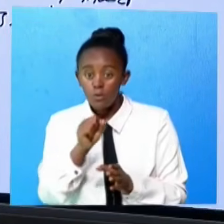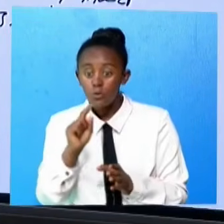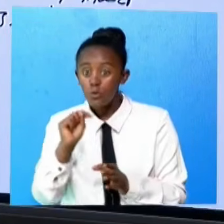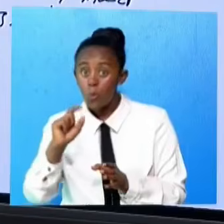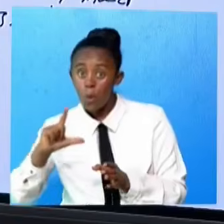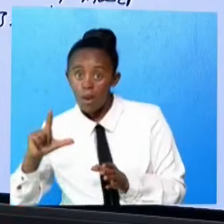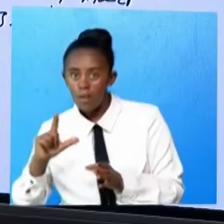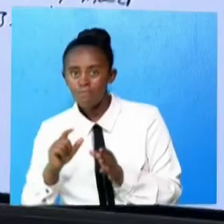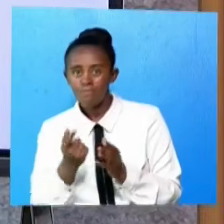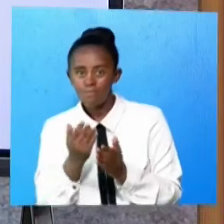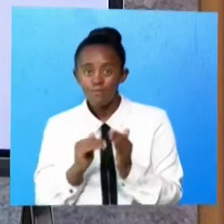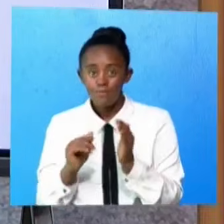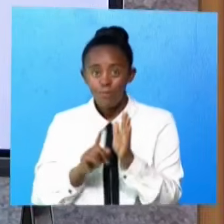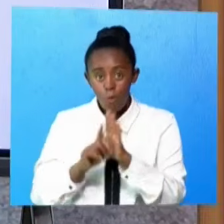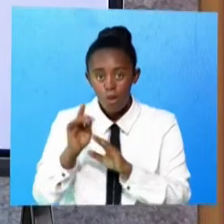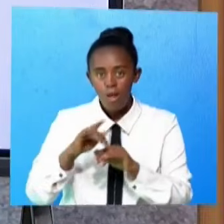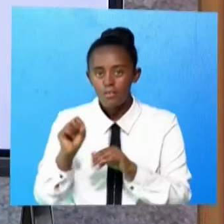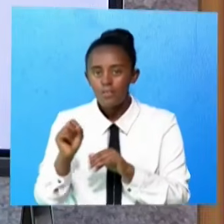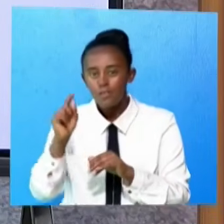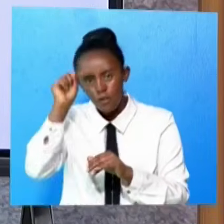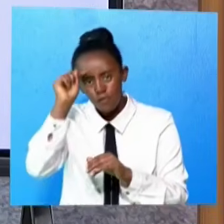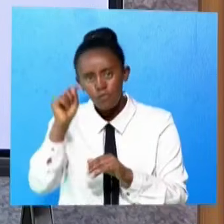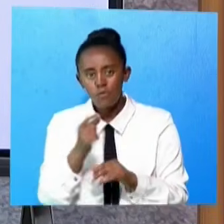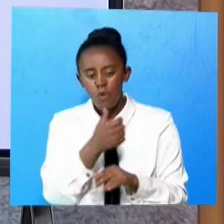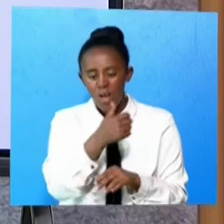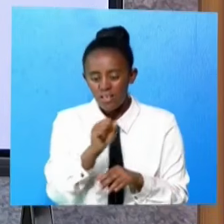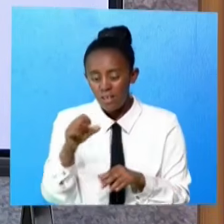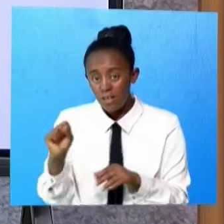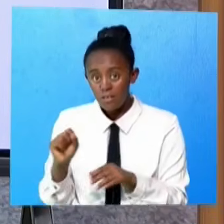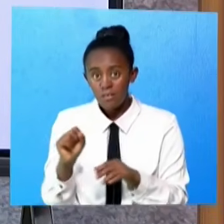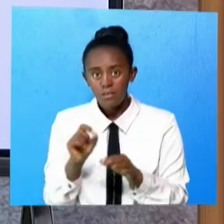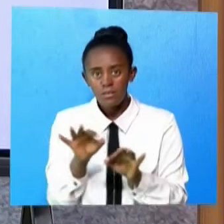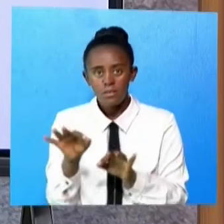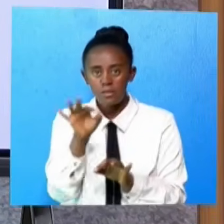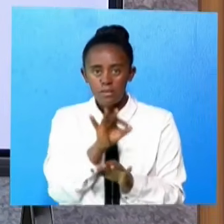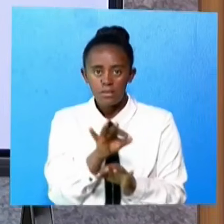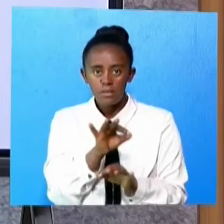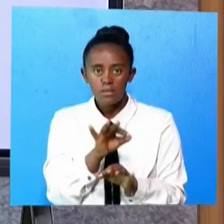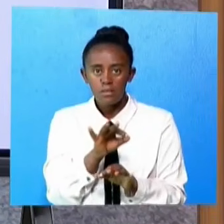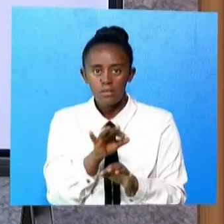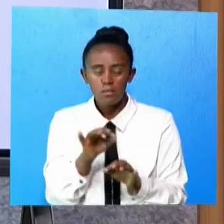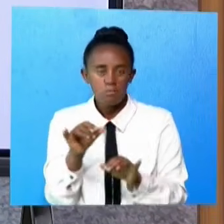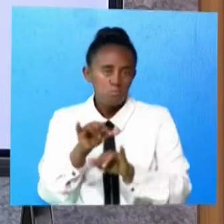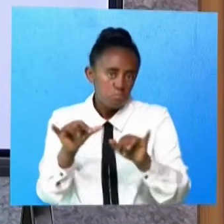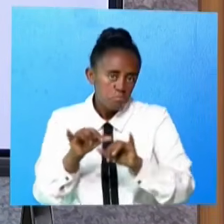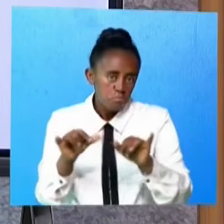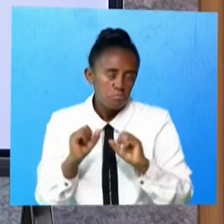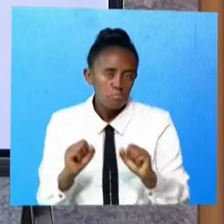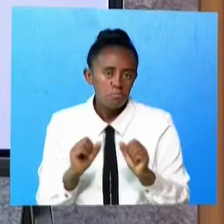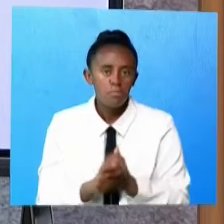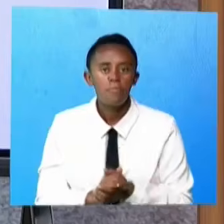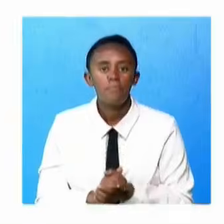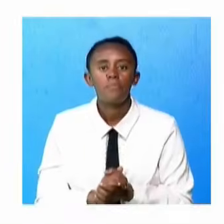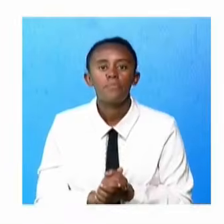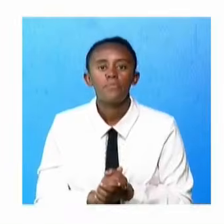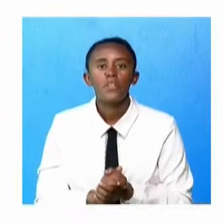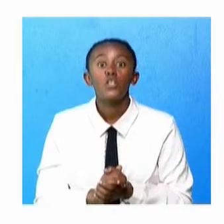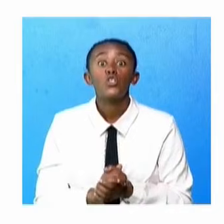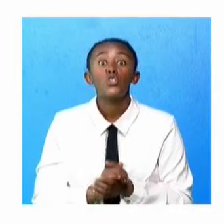It seems like this. That means this as a structure can be replaced by such a case too. So